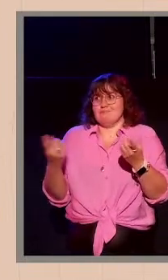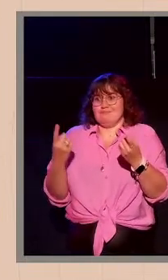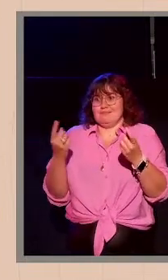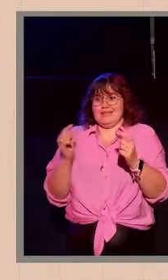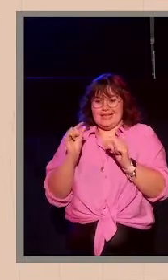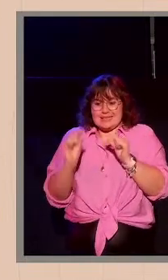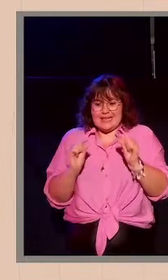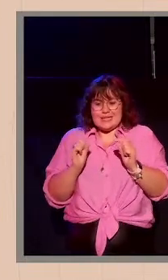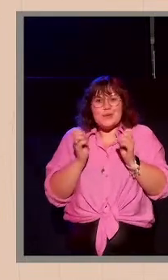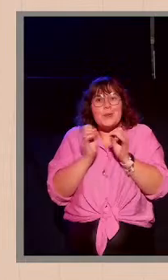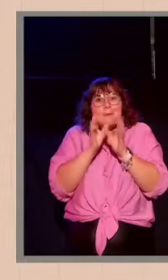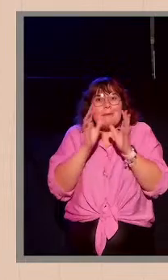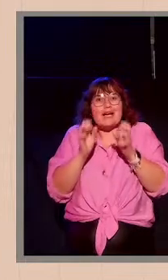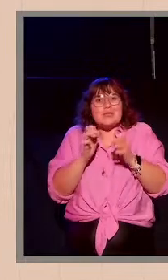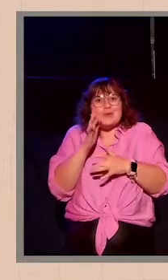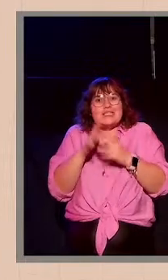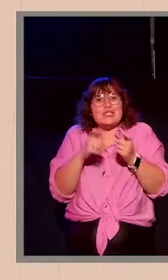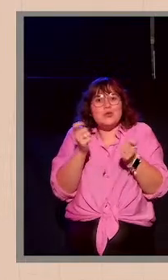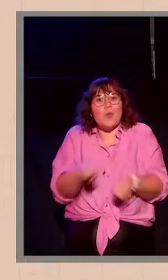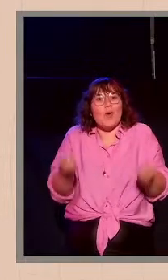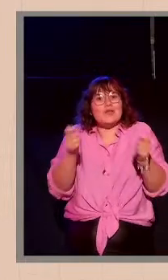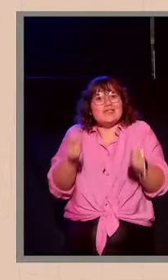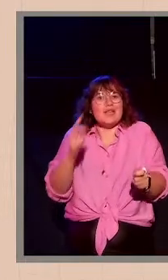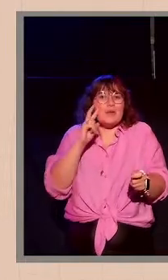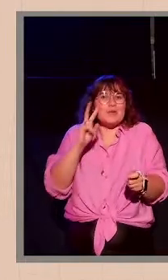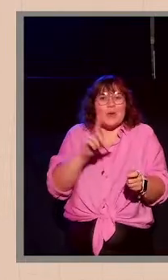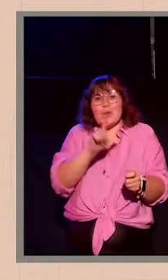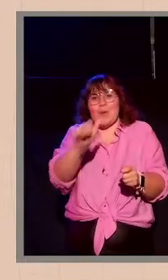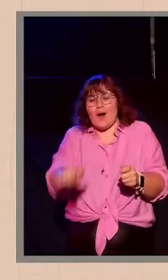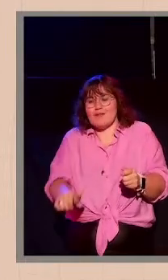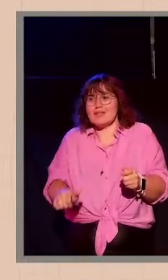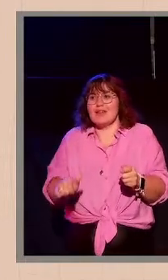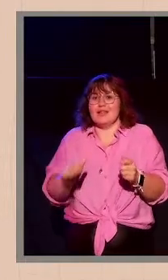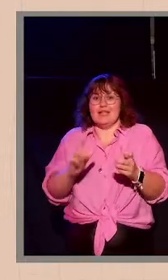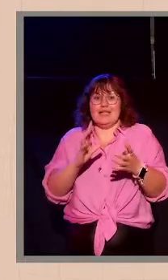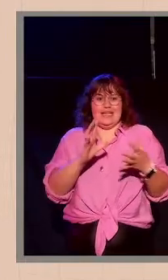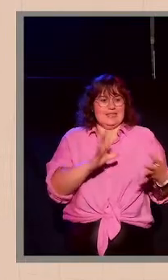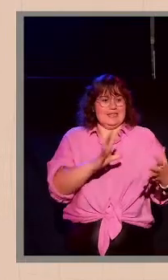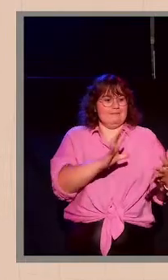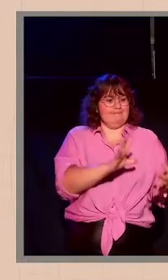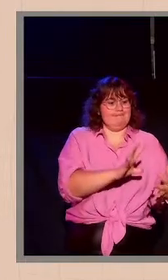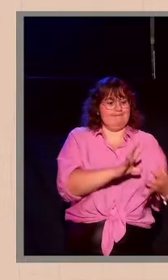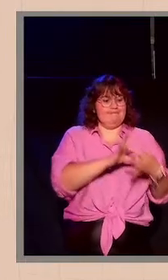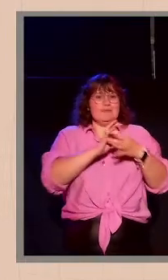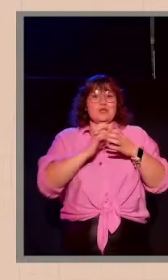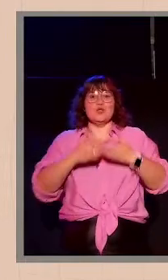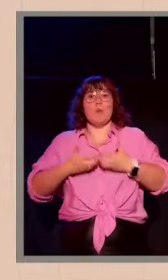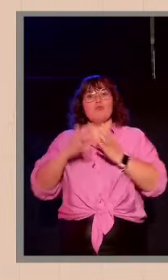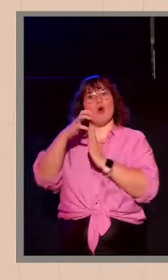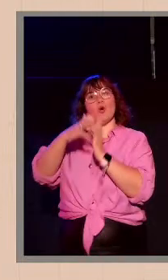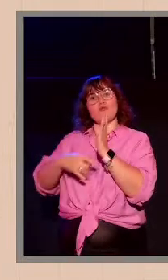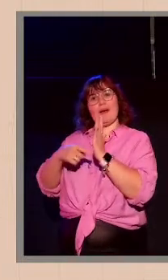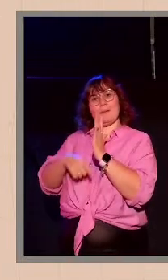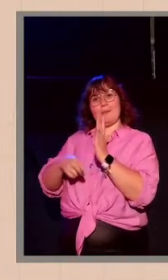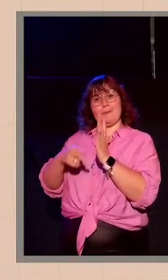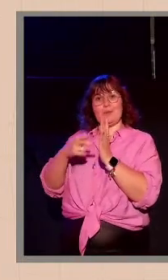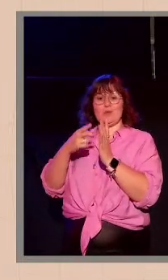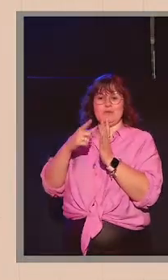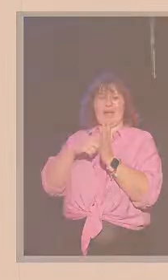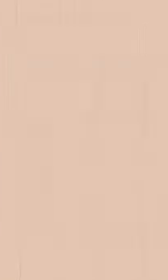these little magic digital ones, I'll show you in a minute, into this sequencer program, which is Ableton, which any of